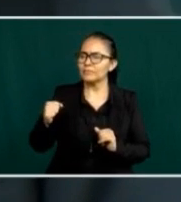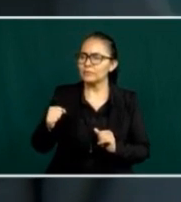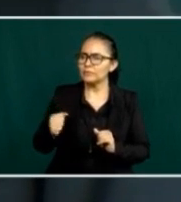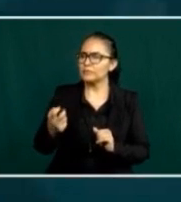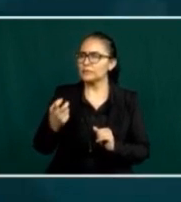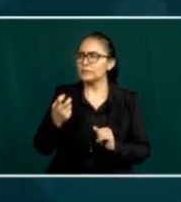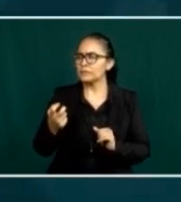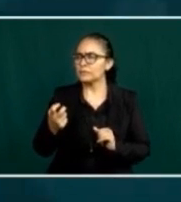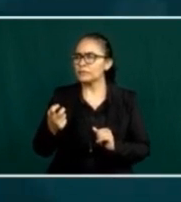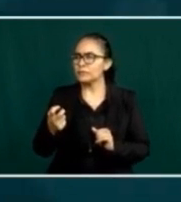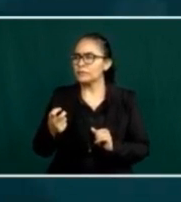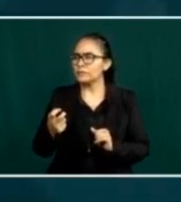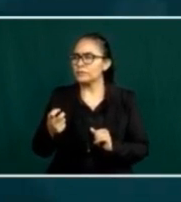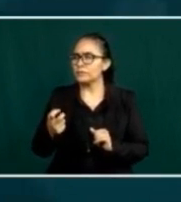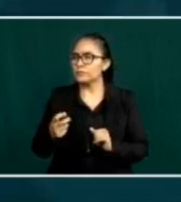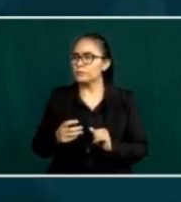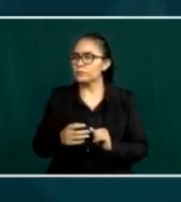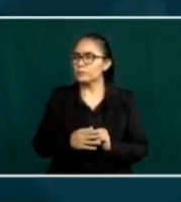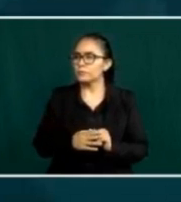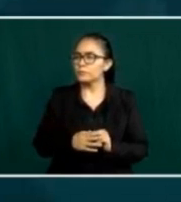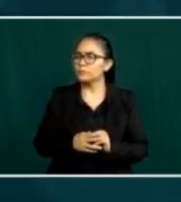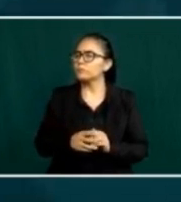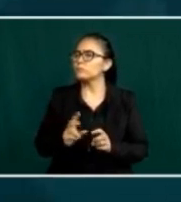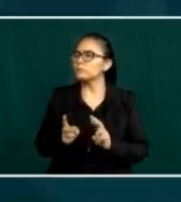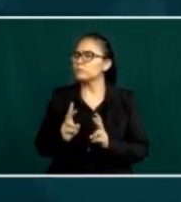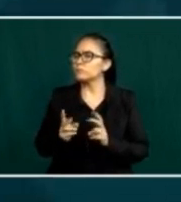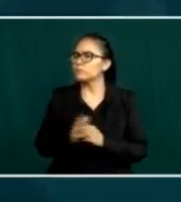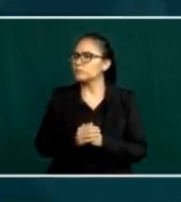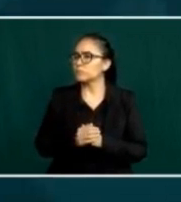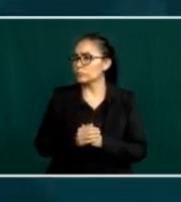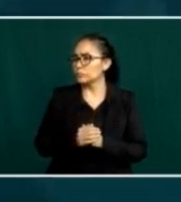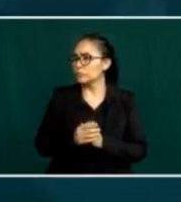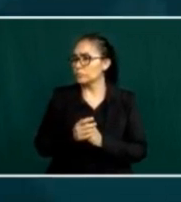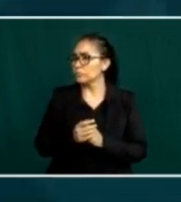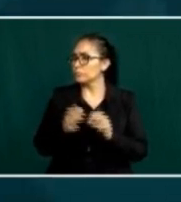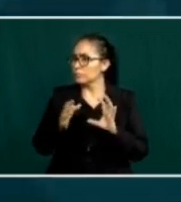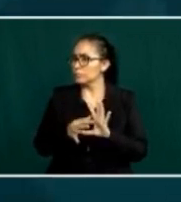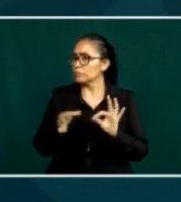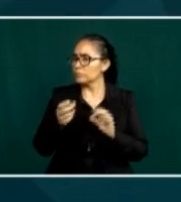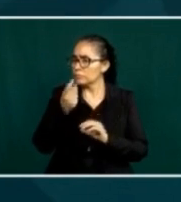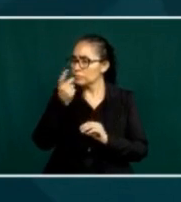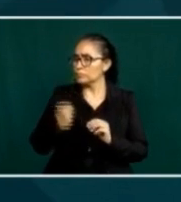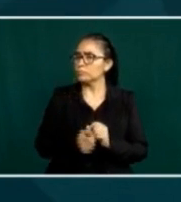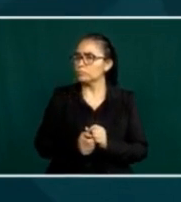But let's say that it did happen that way. We're talking about growth,